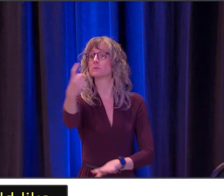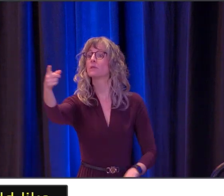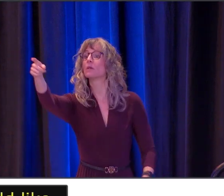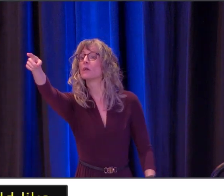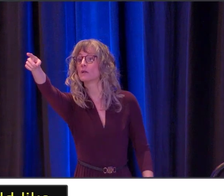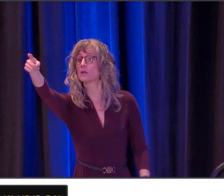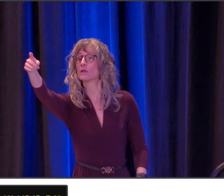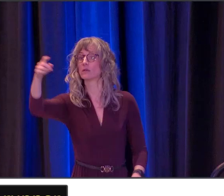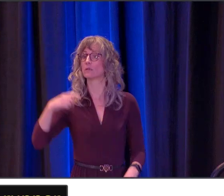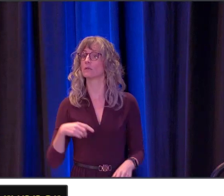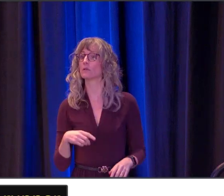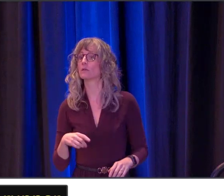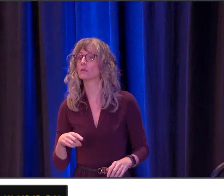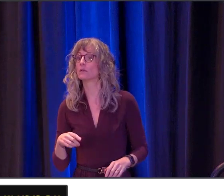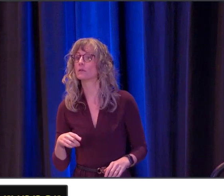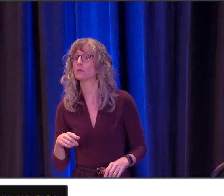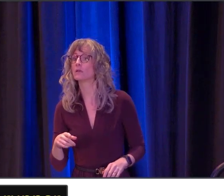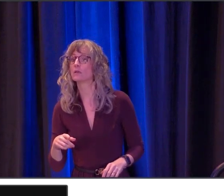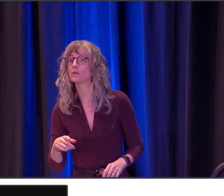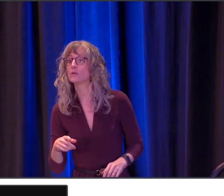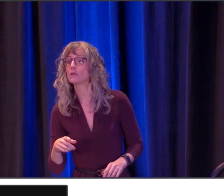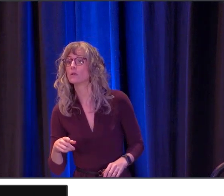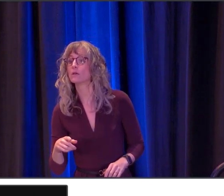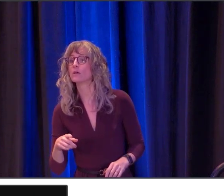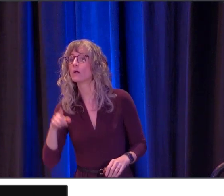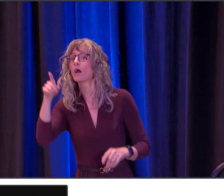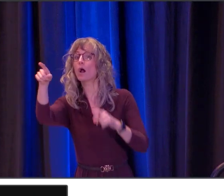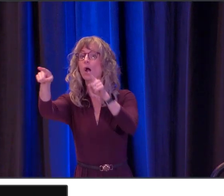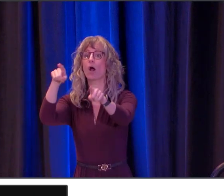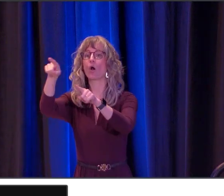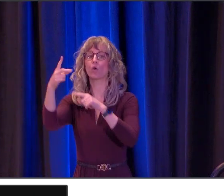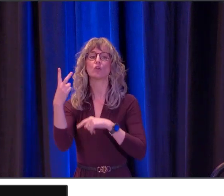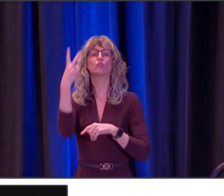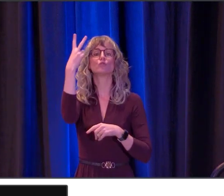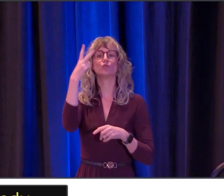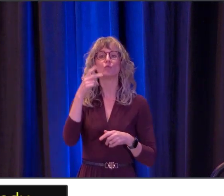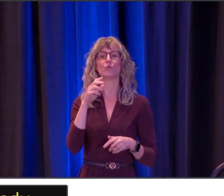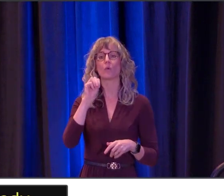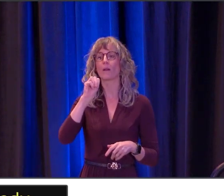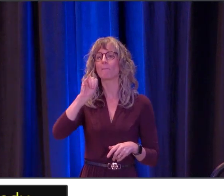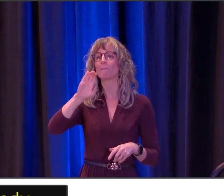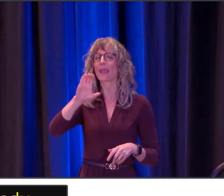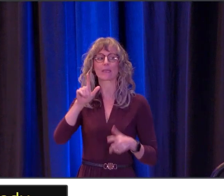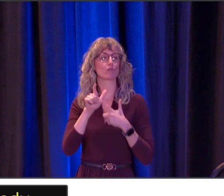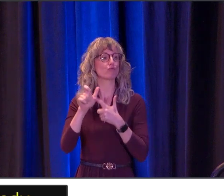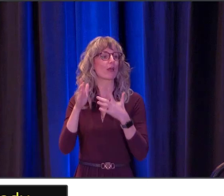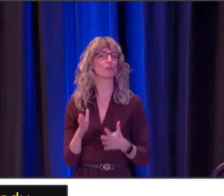somebody over here. Oh.